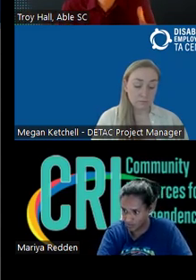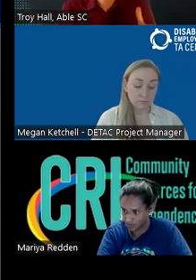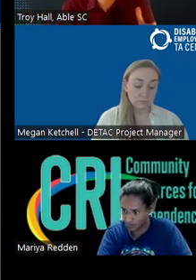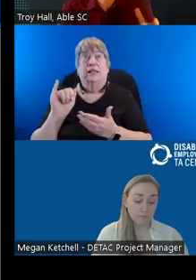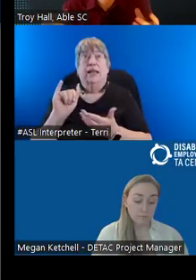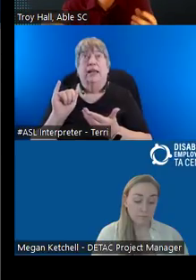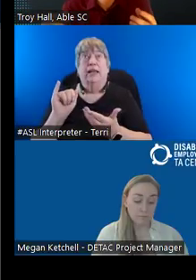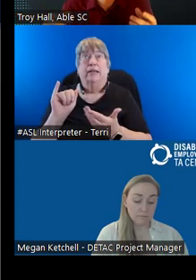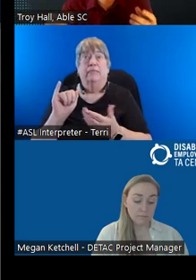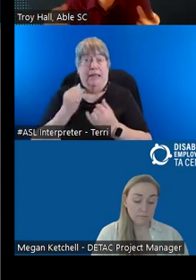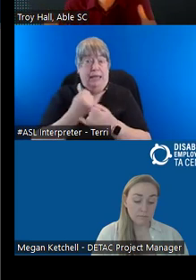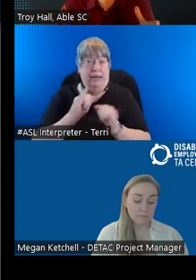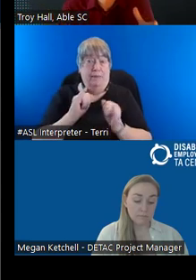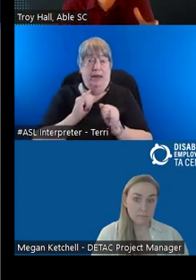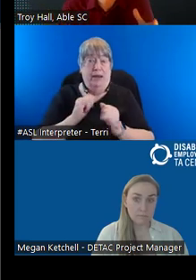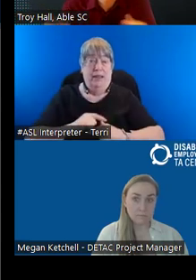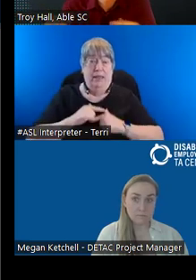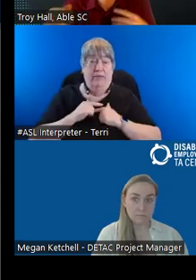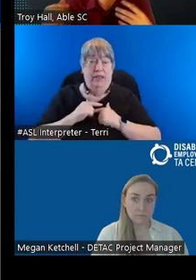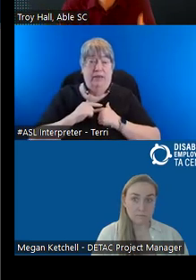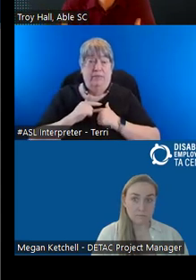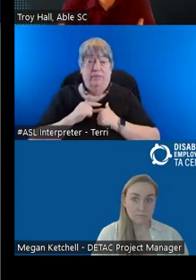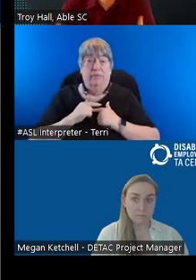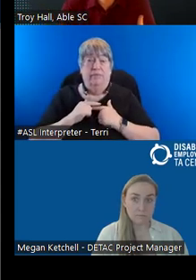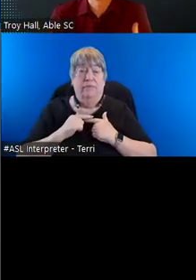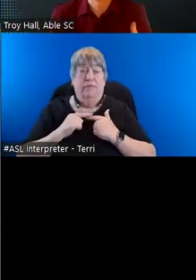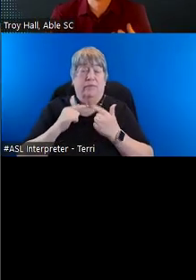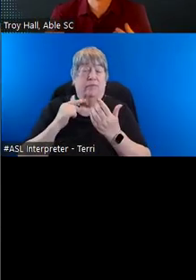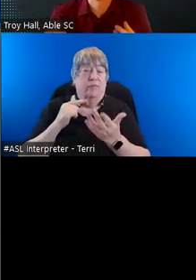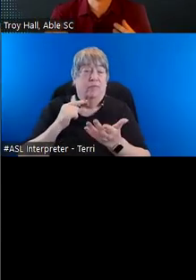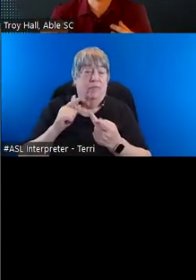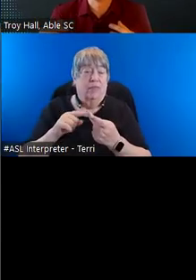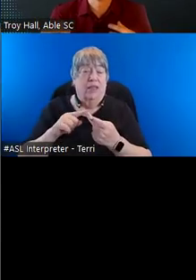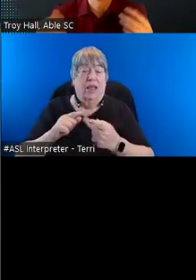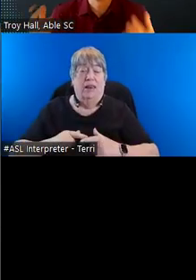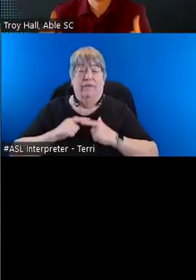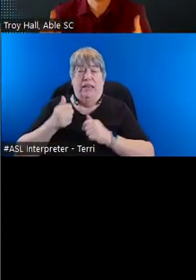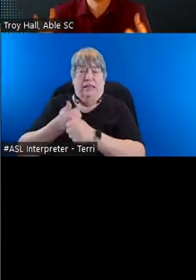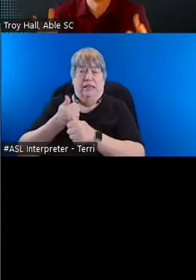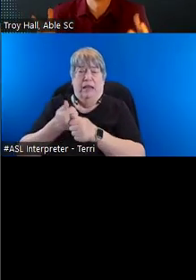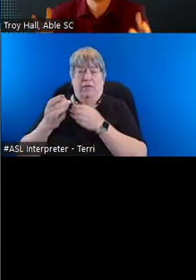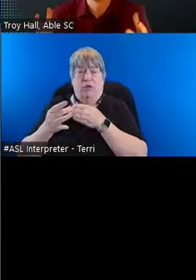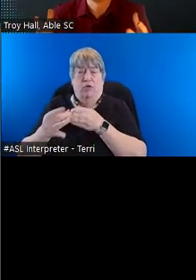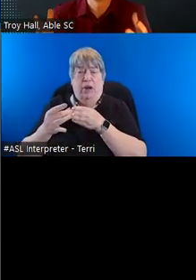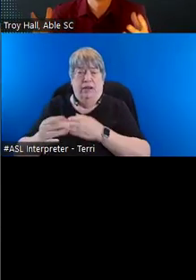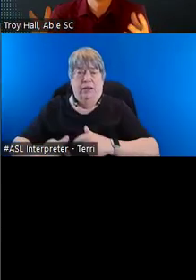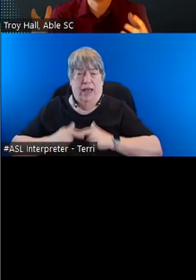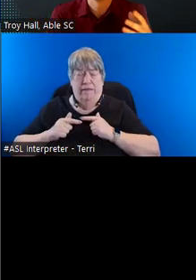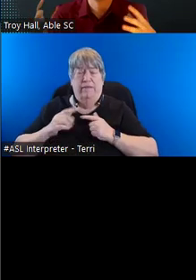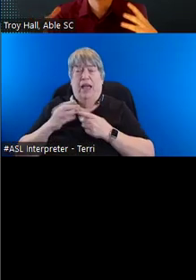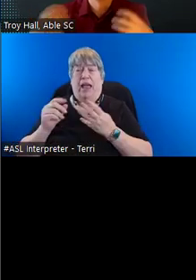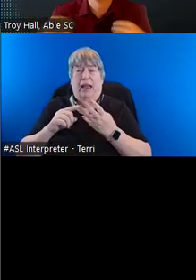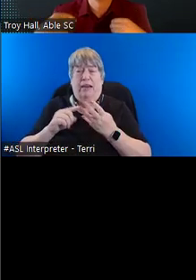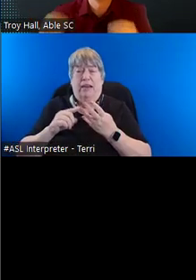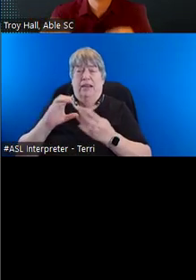we talked about, being able to make their own choices, living a self-directed life, and also citizenship, right? So making sure that they